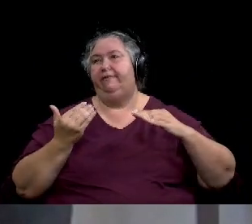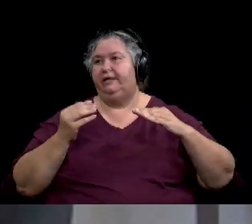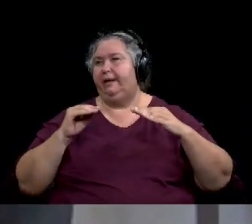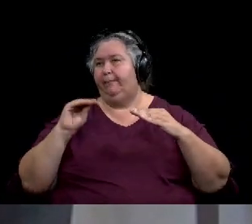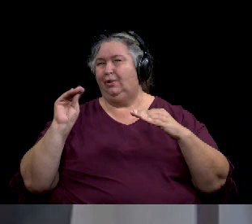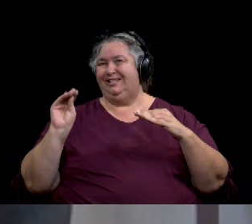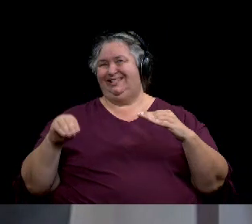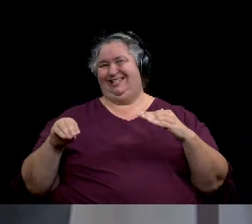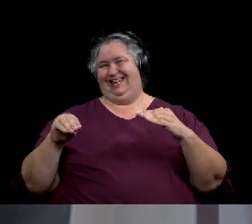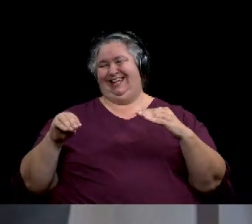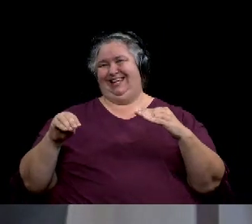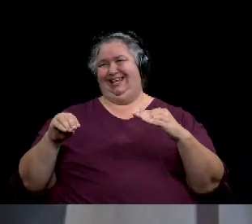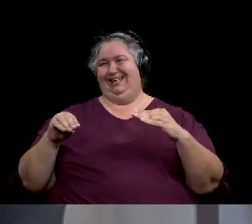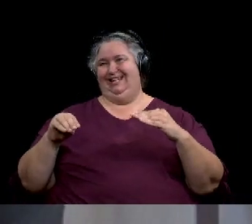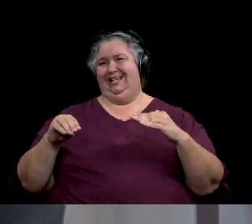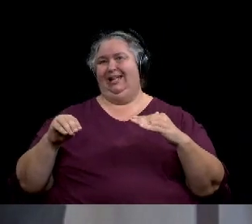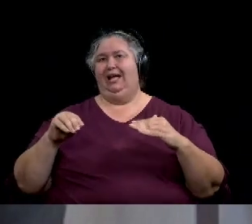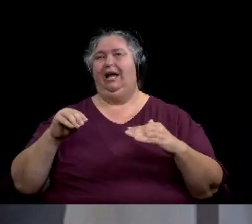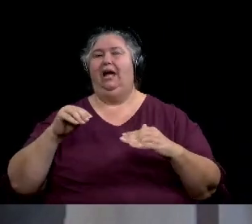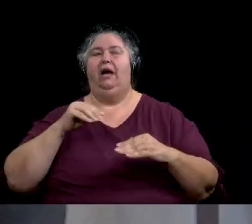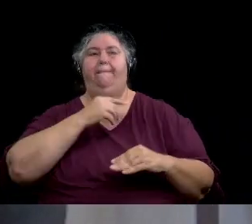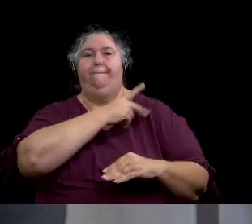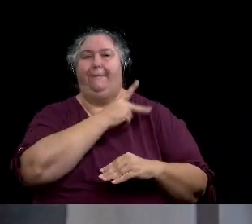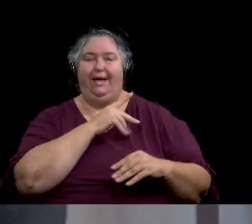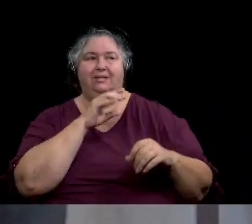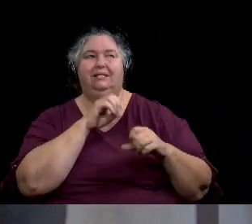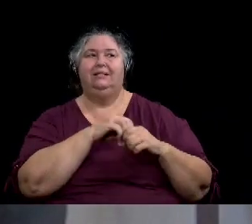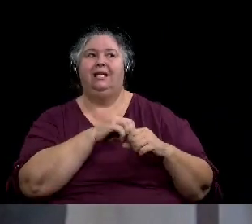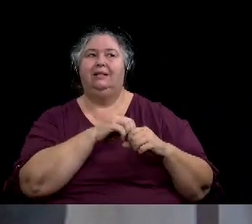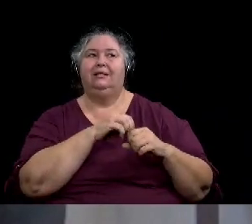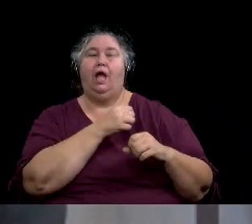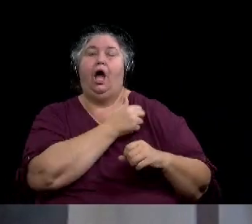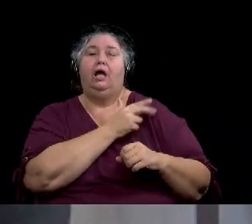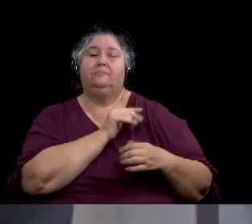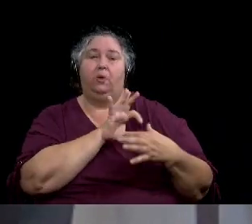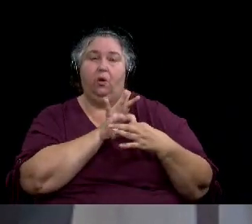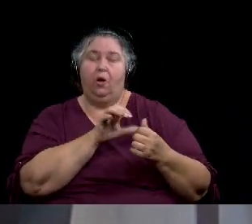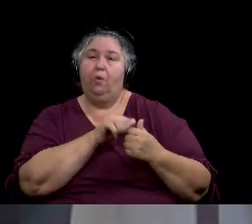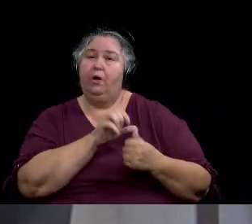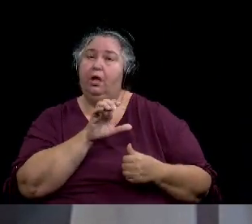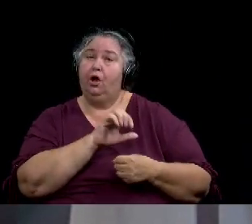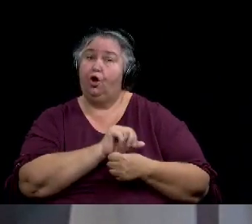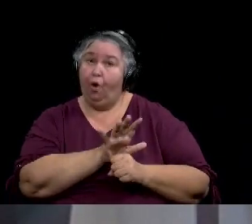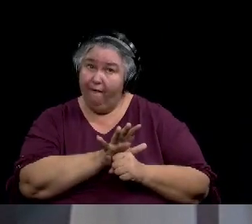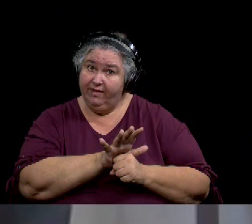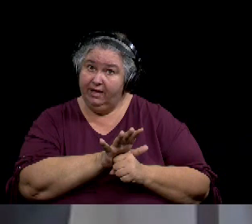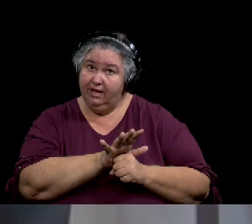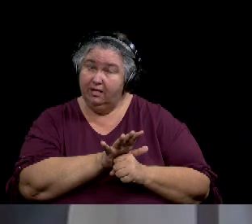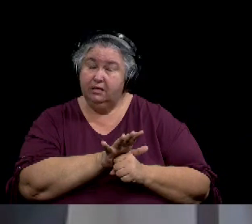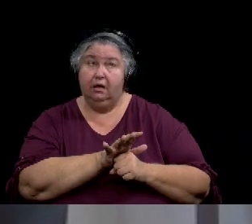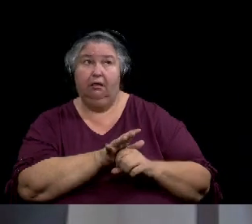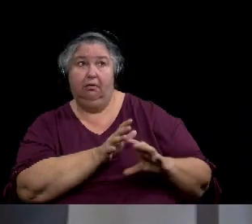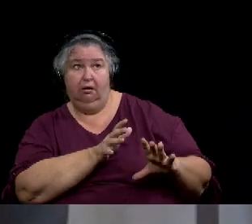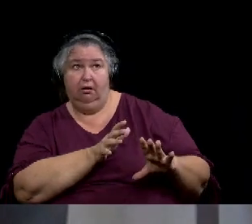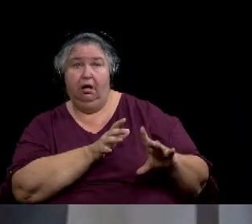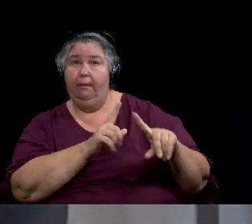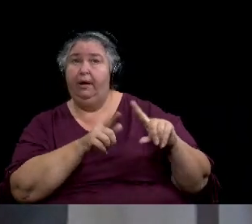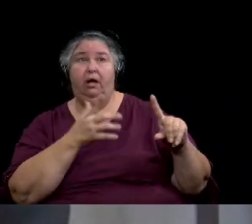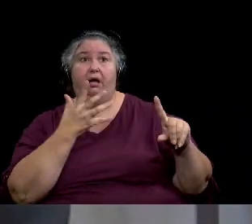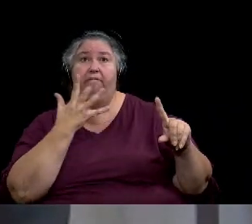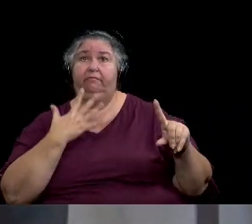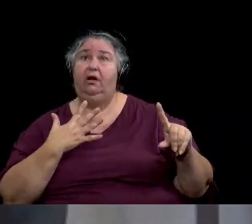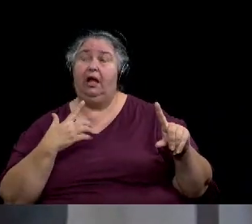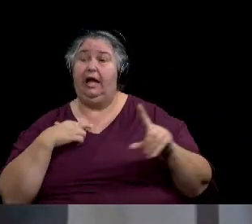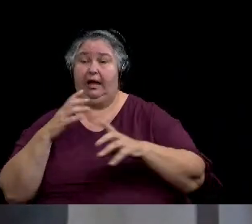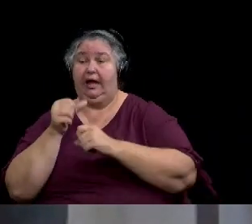average of the patients in these hospitals be COVID related. And so unfortunately, I got a letter